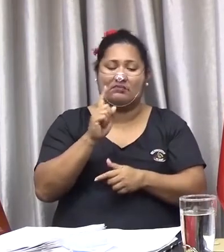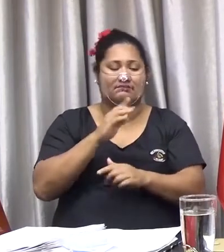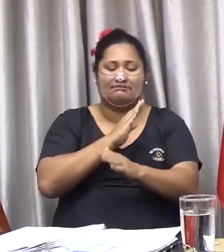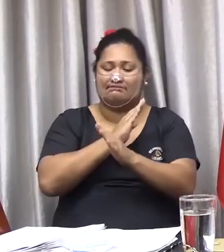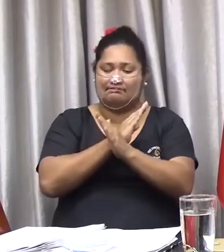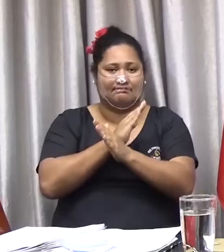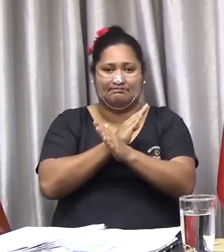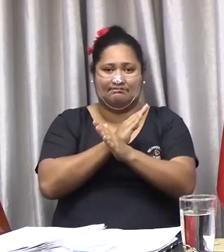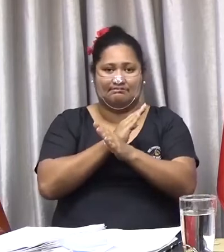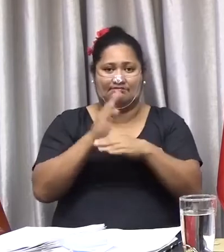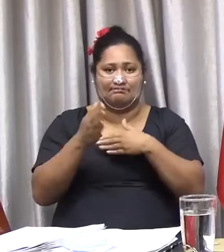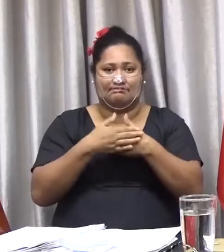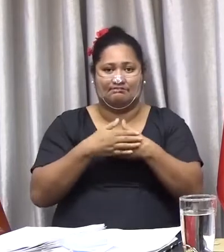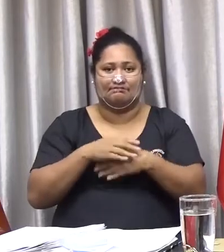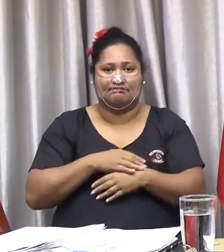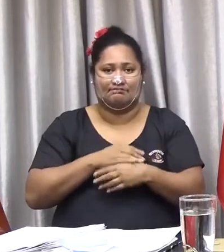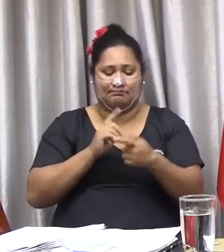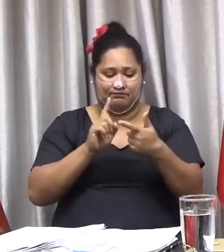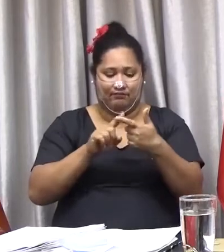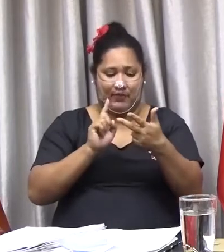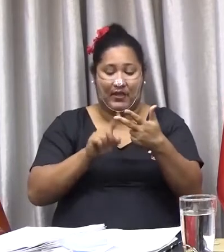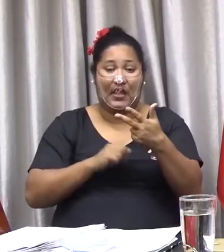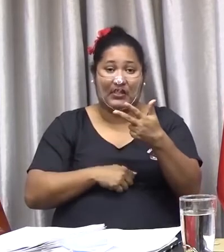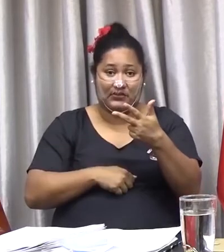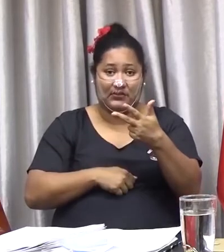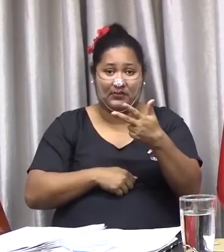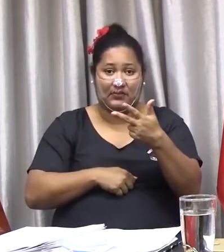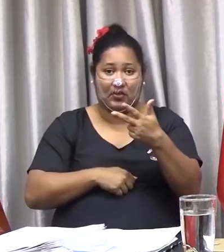remains prohibited. And 8,